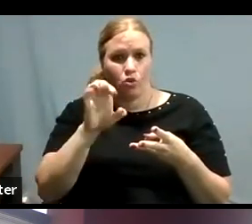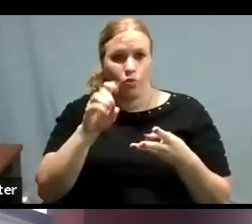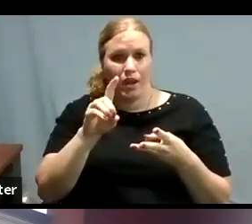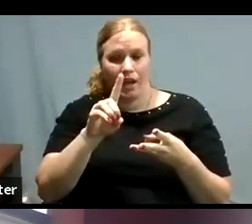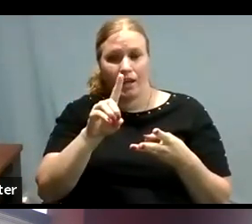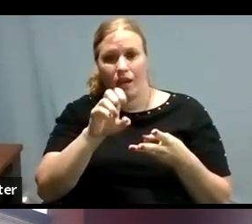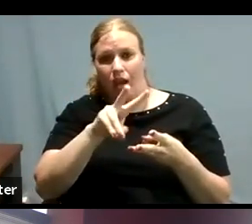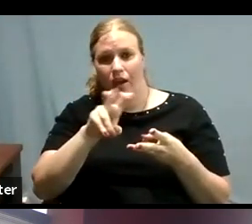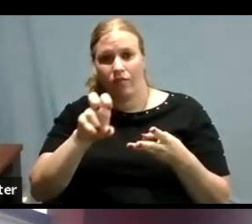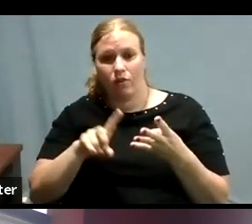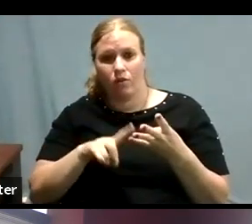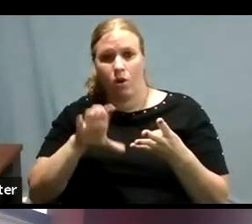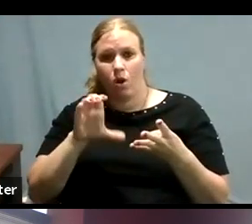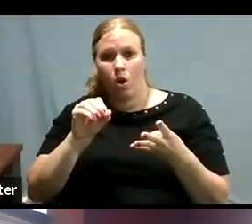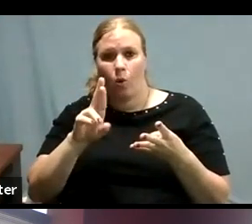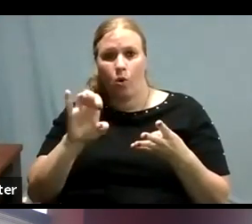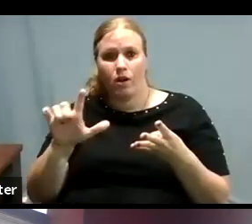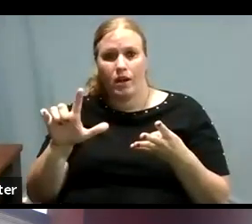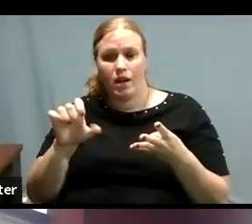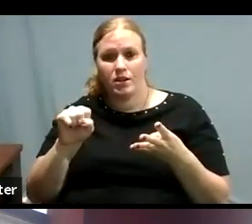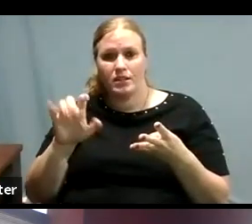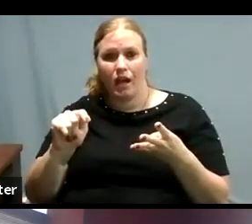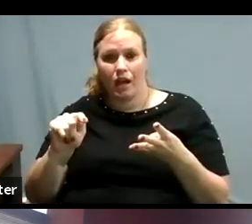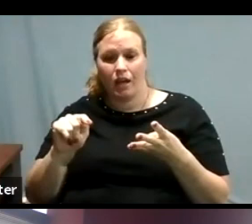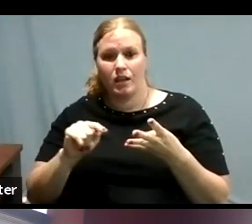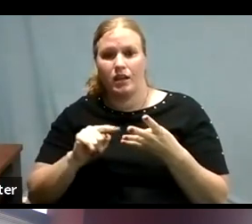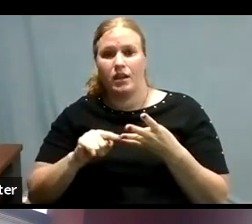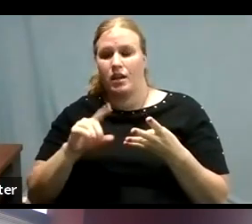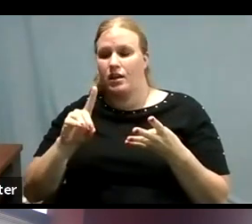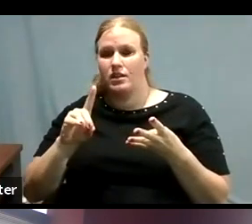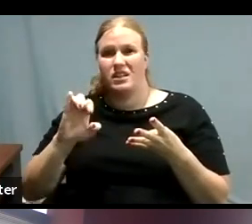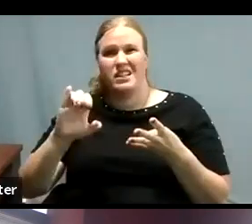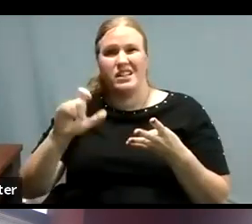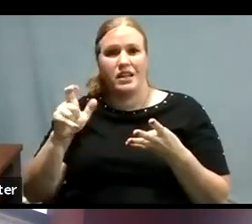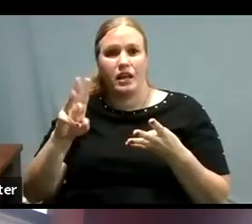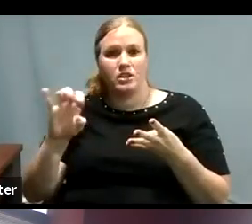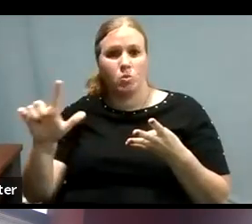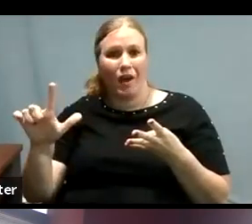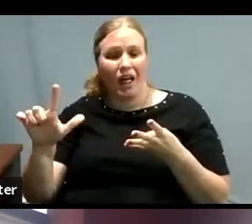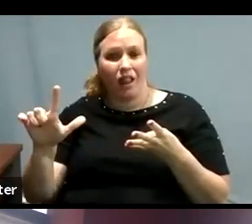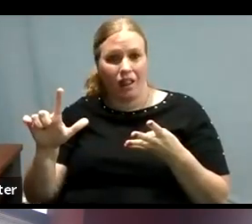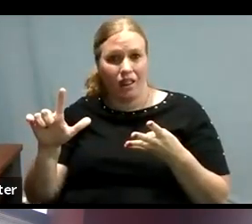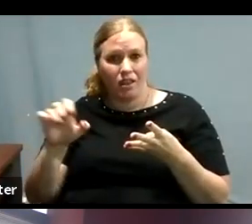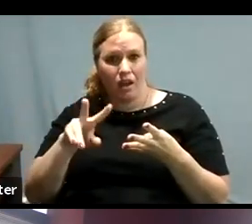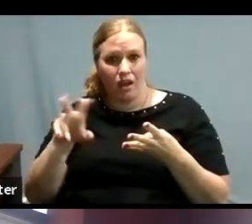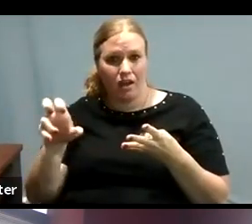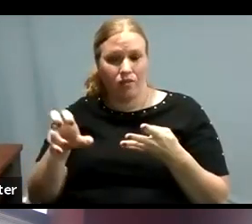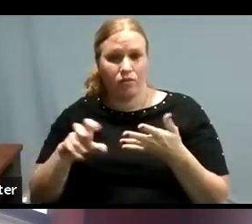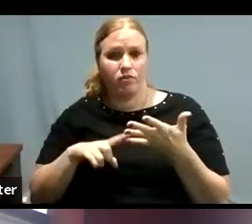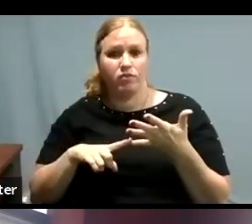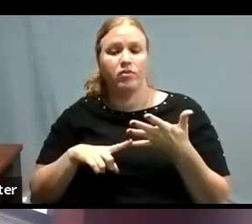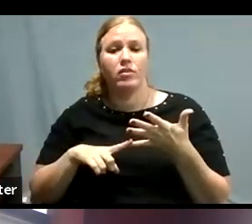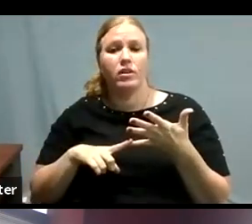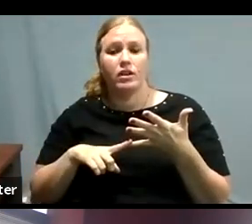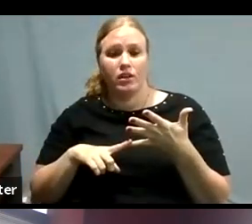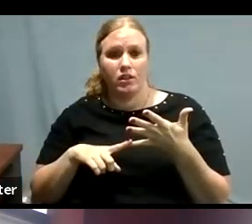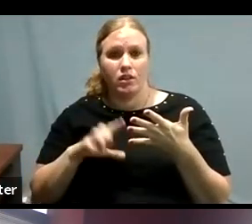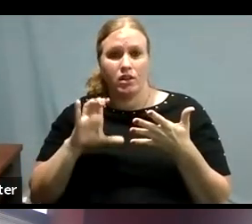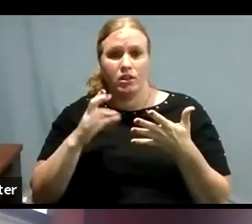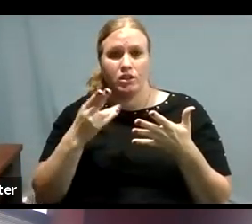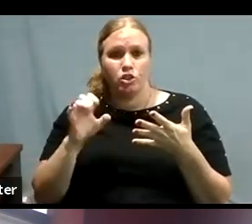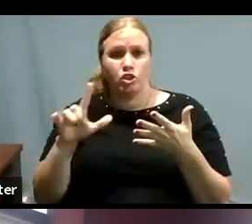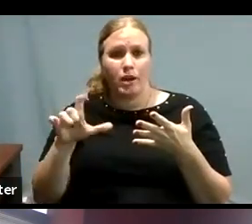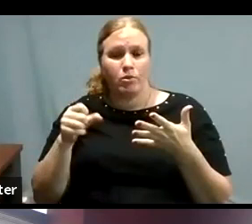Cornell Scott has a site on Dixwell Avenue. And Dr. Murphy, in partnership with the city, is running a site on Chapel